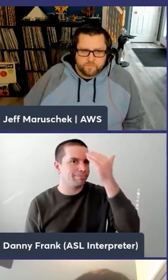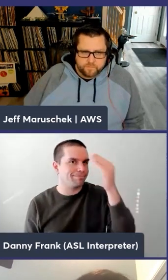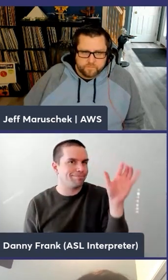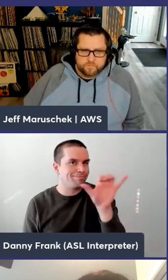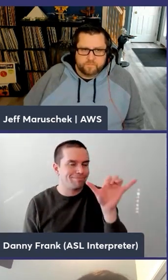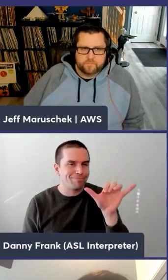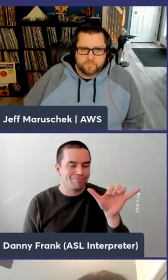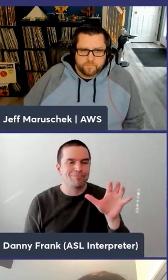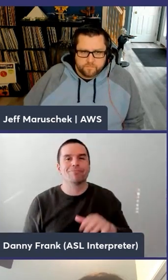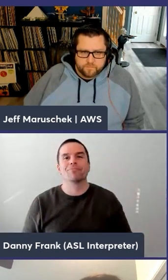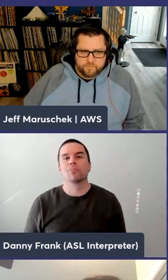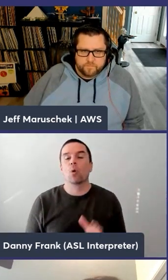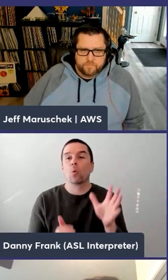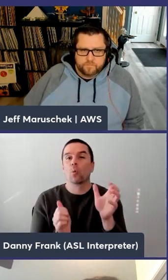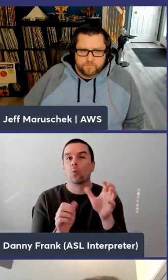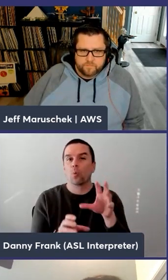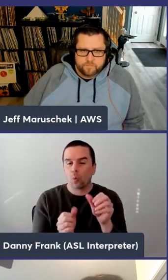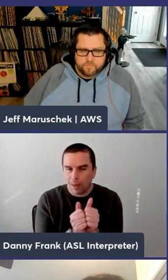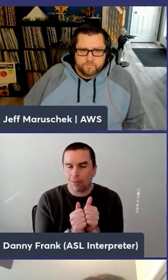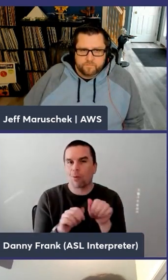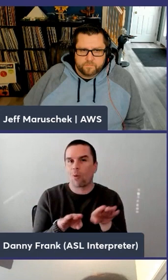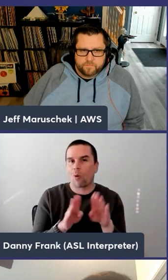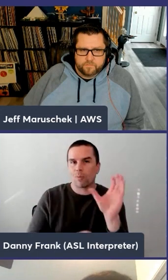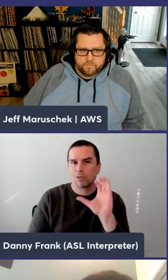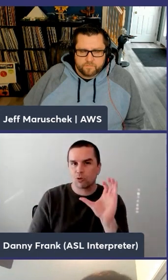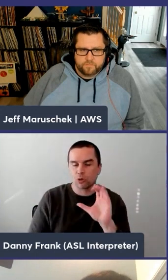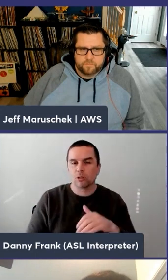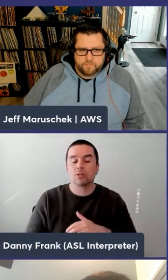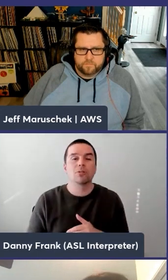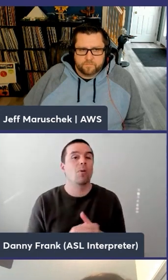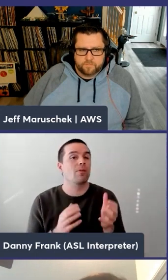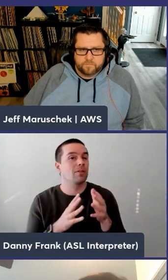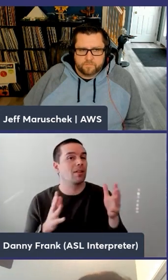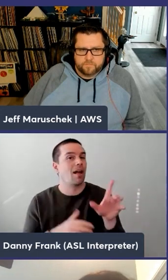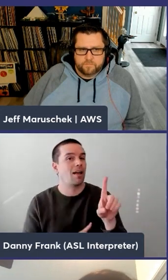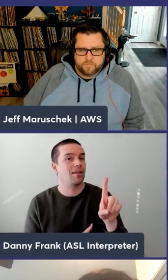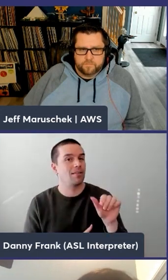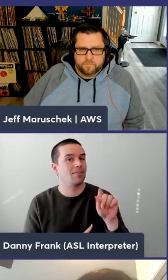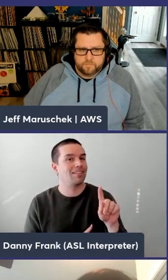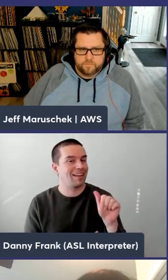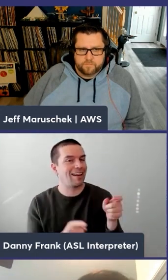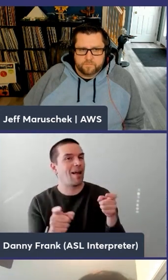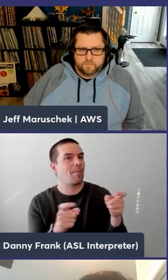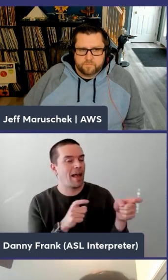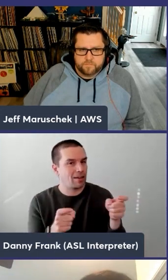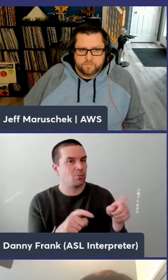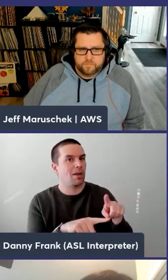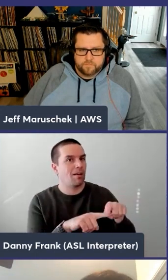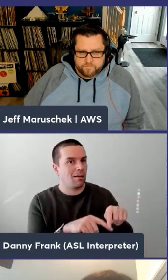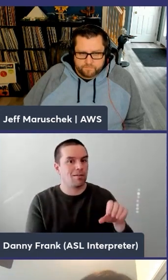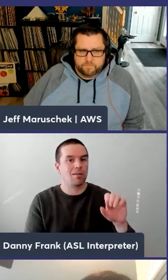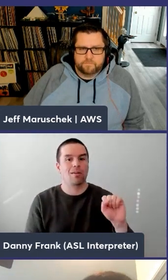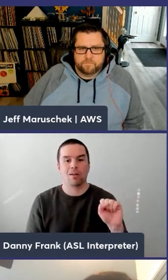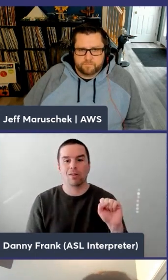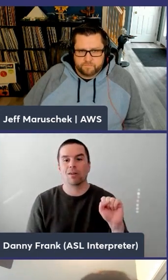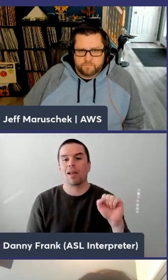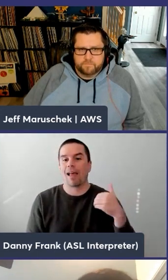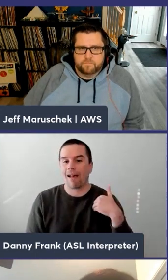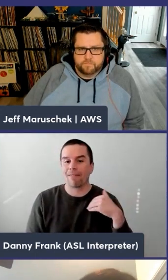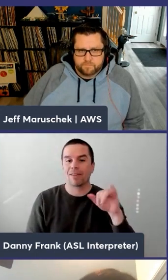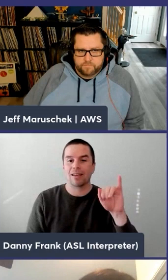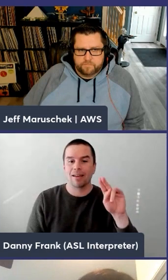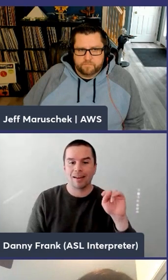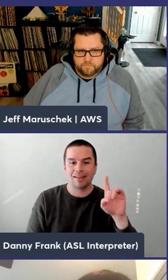OpenSearch internals, right? So there's a lot of, how the data is managed. We have sharding, and then we have indexing. So how do you manage